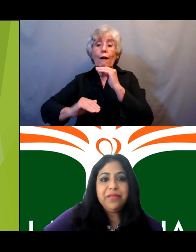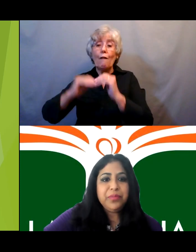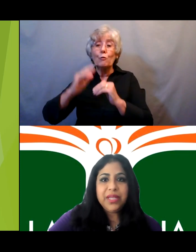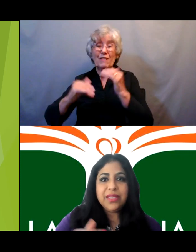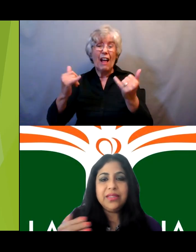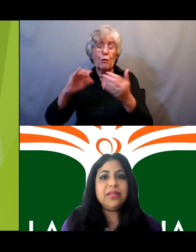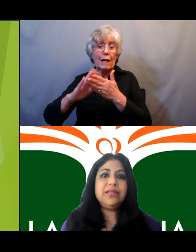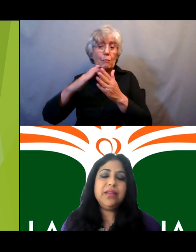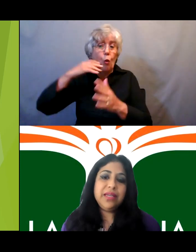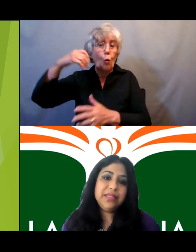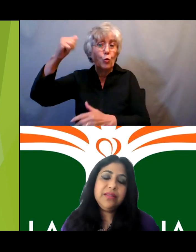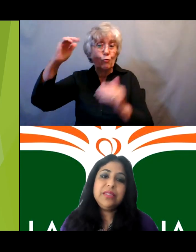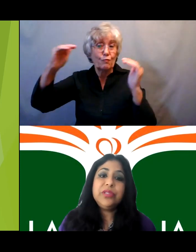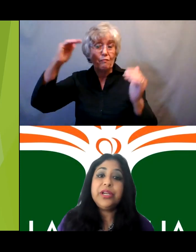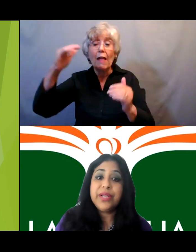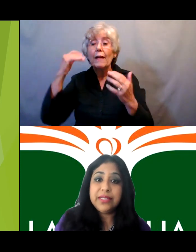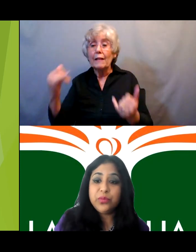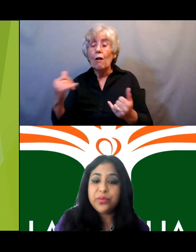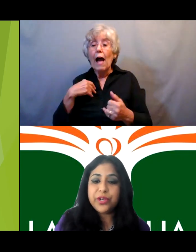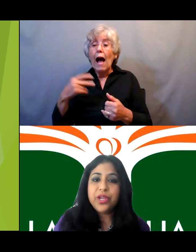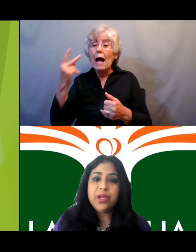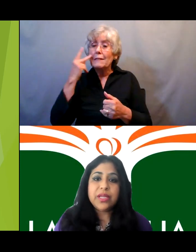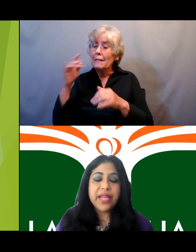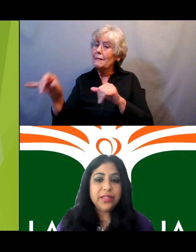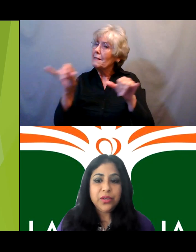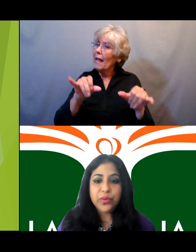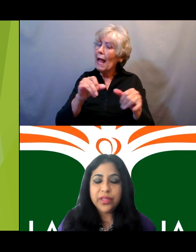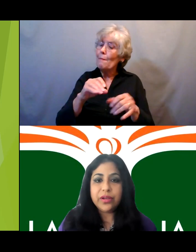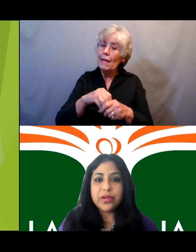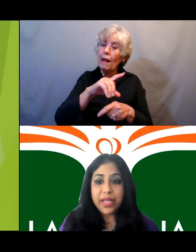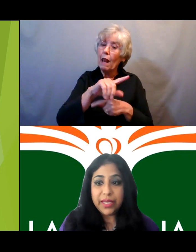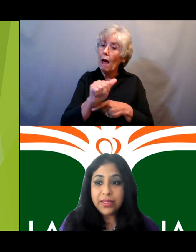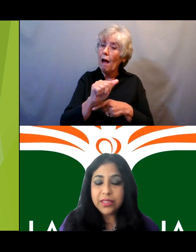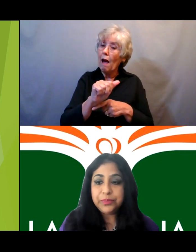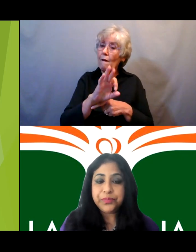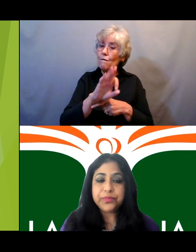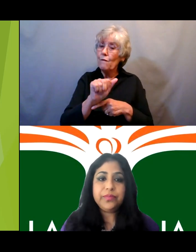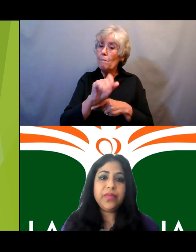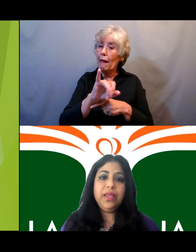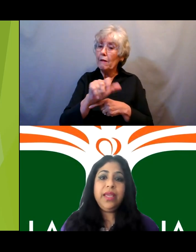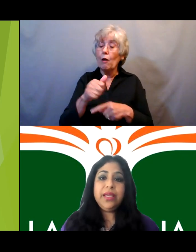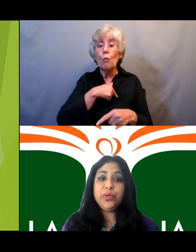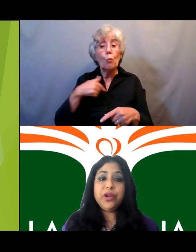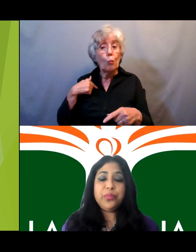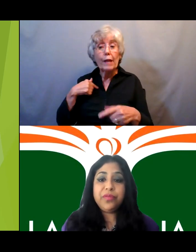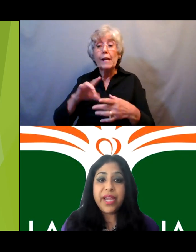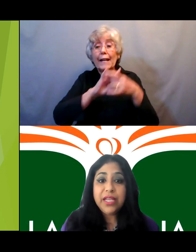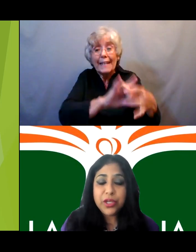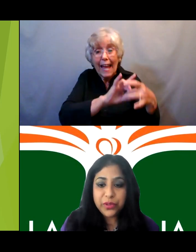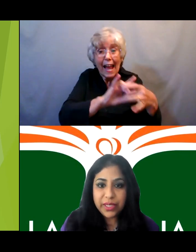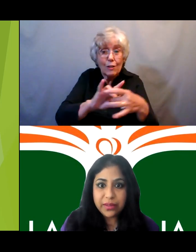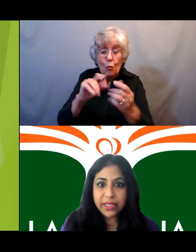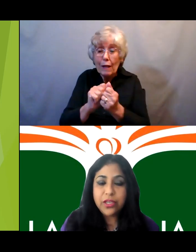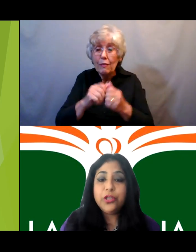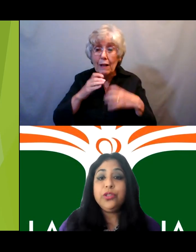And at La Familia, I see the similarities where we're connecting with our clients, and we are